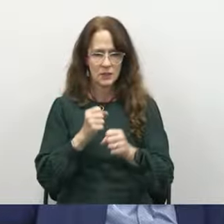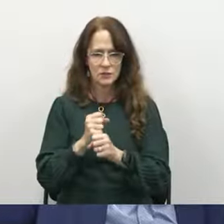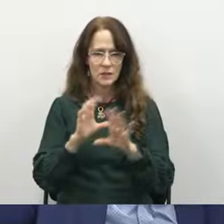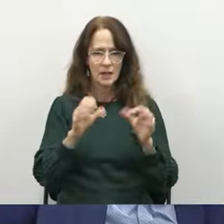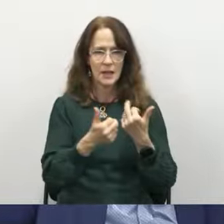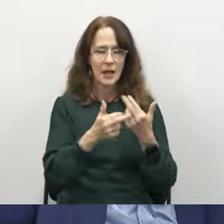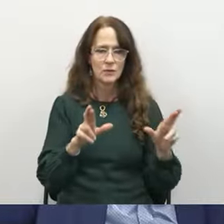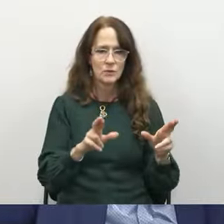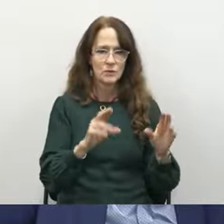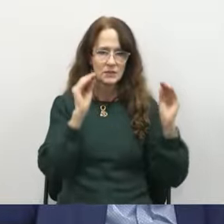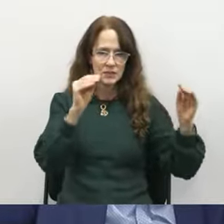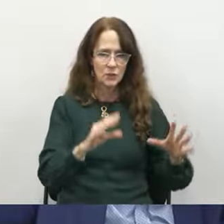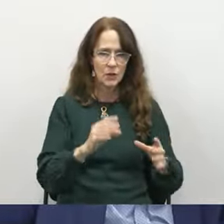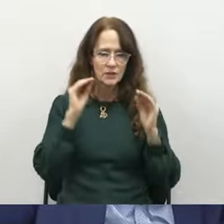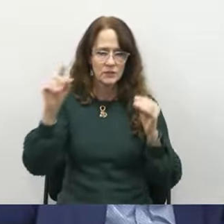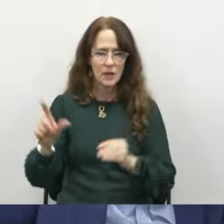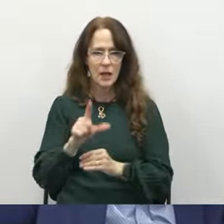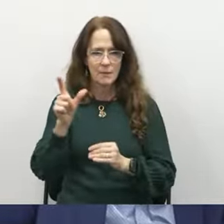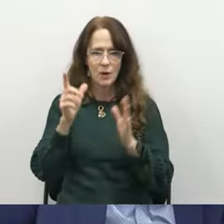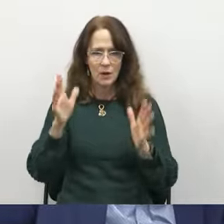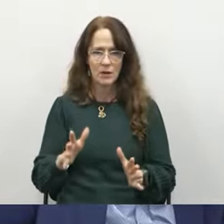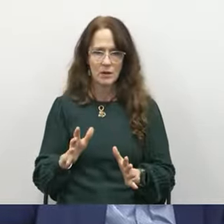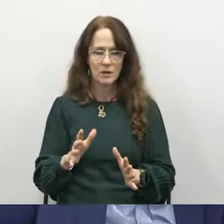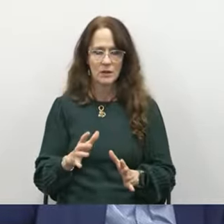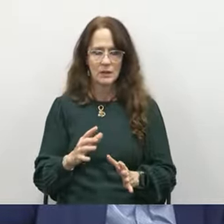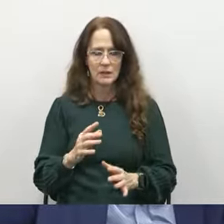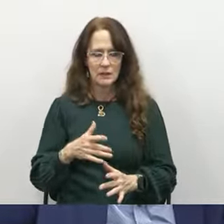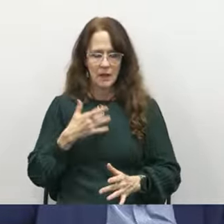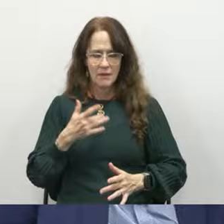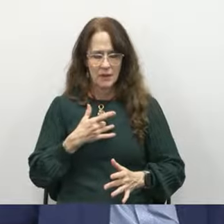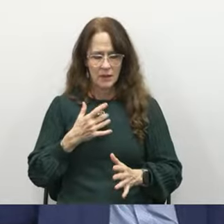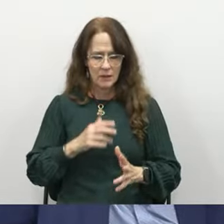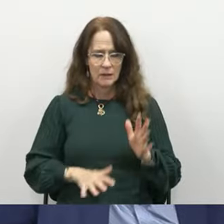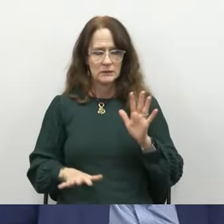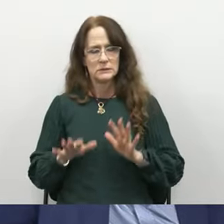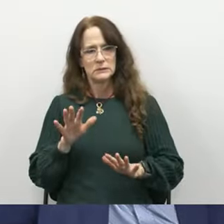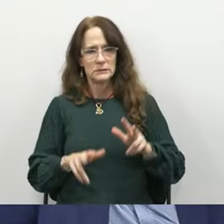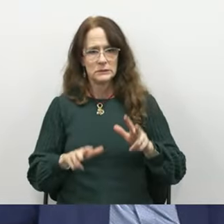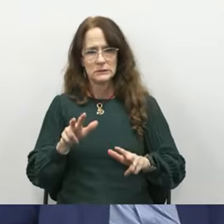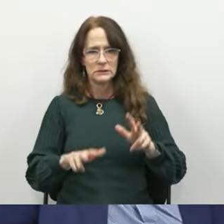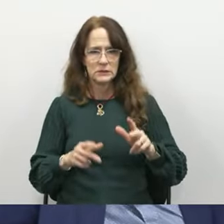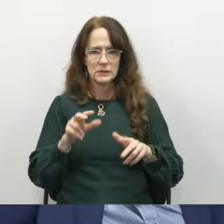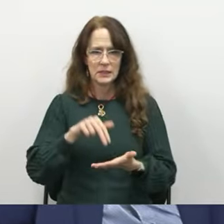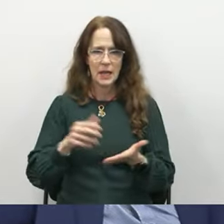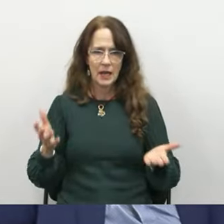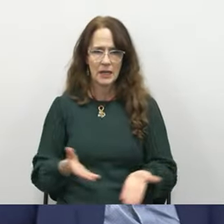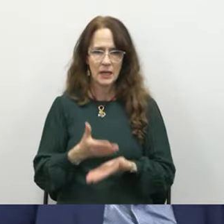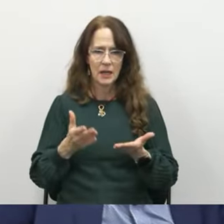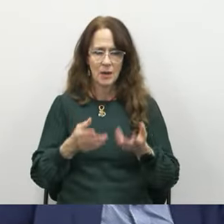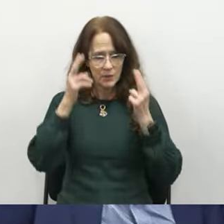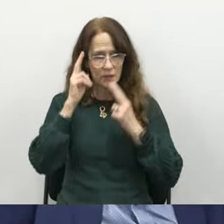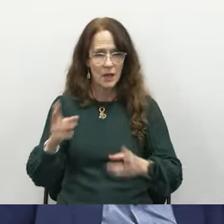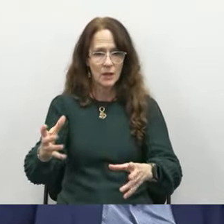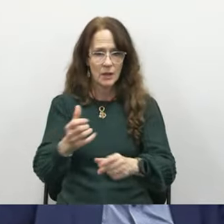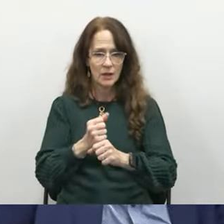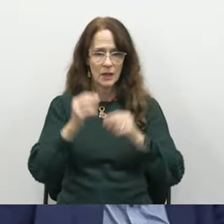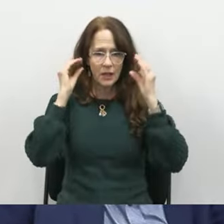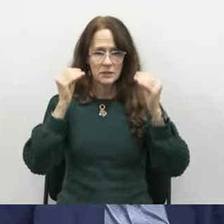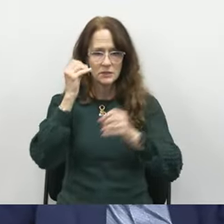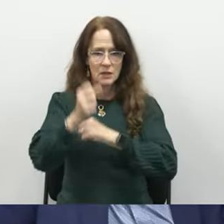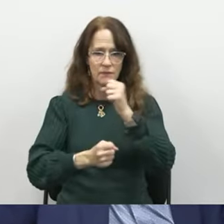teacher librarian. It is bittersweet to stand here before you today. The last time I was here, I was honored to receive the Teacher of the